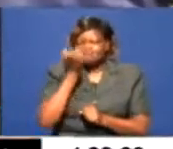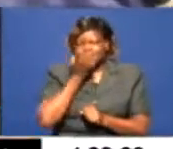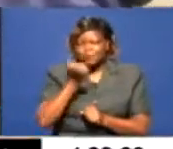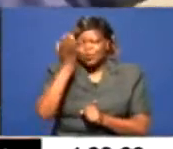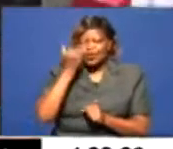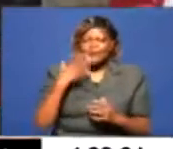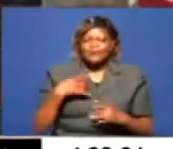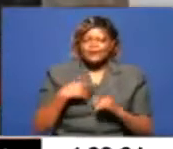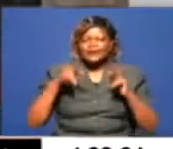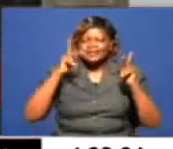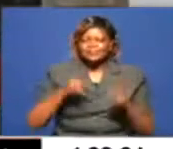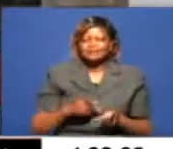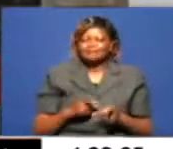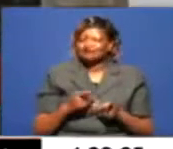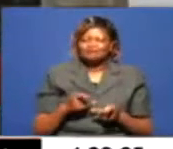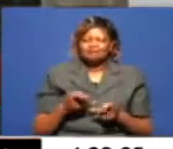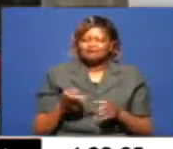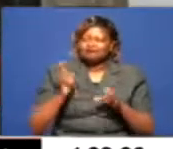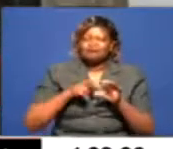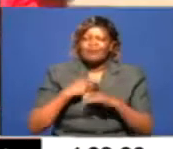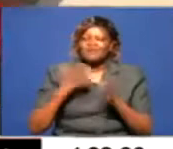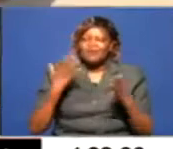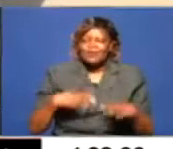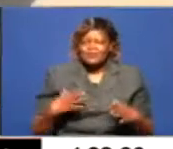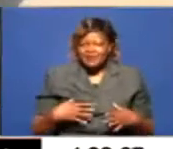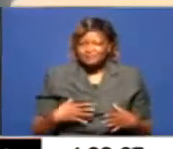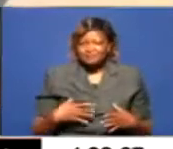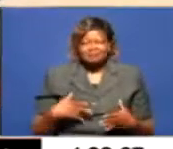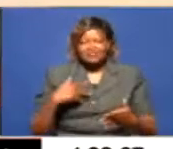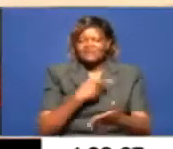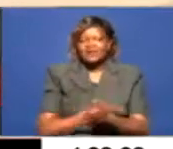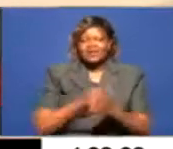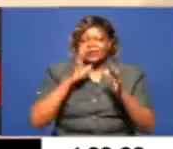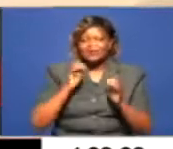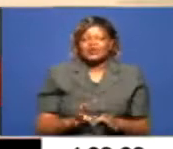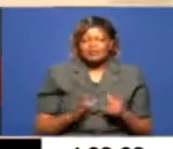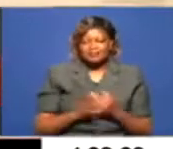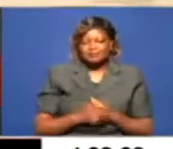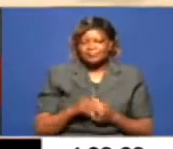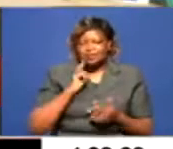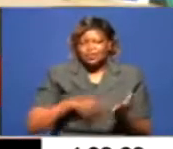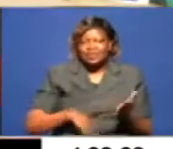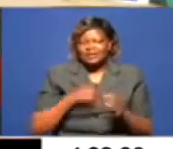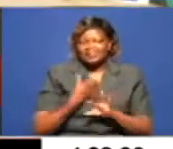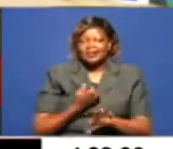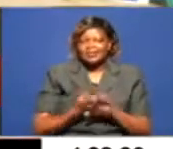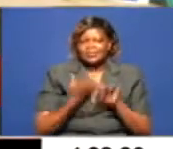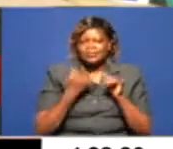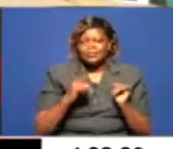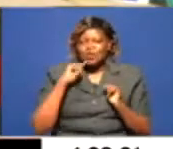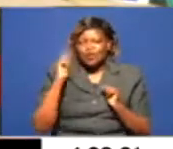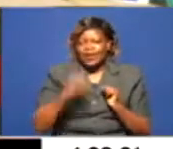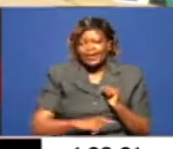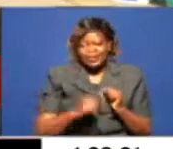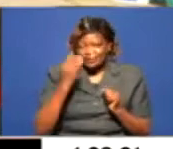chose to carry every passenger available regardless of their vaccination status. PSV operators said it was difficult to implement the directive as this